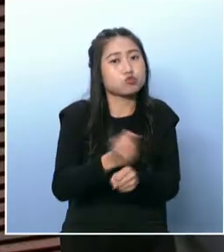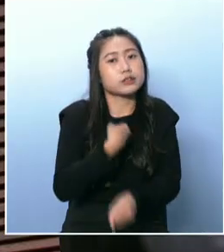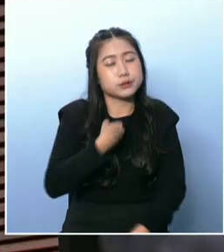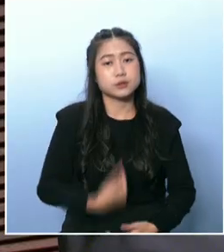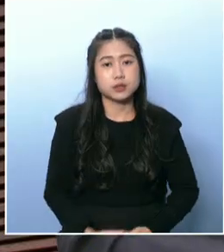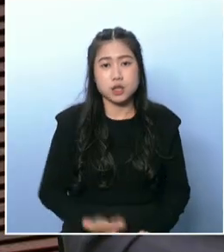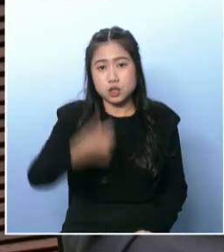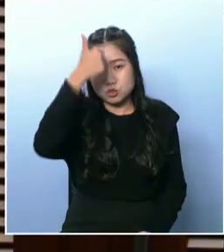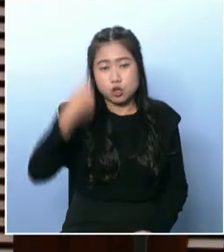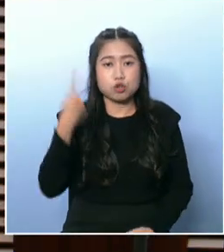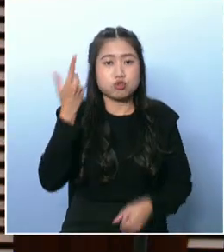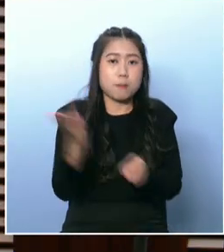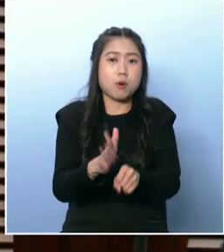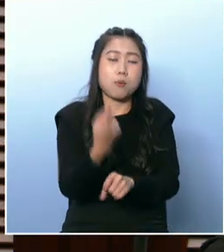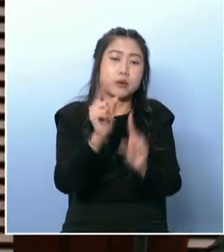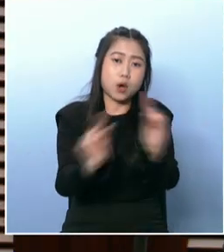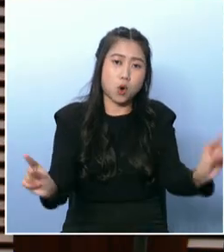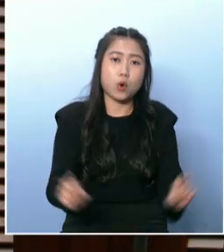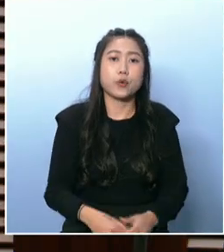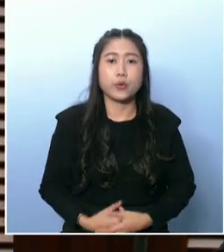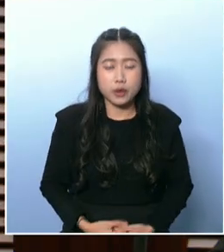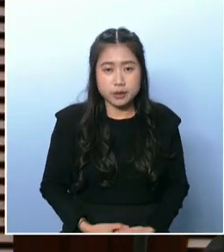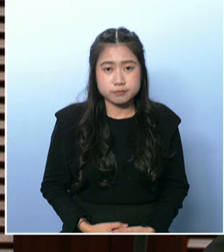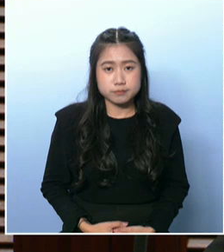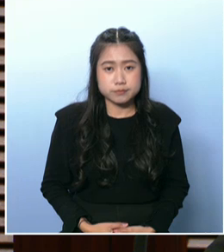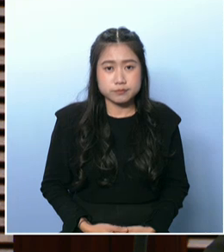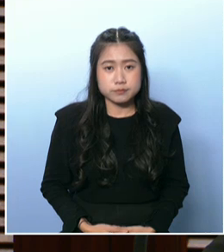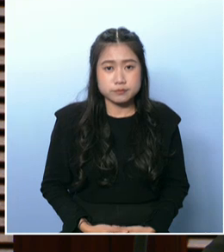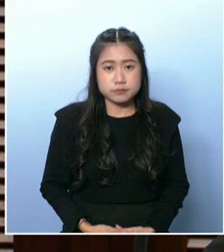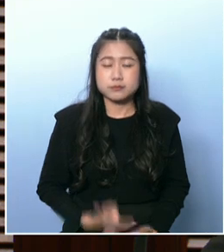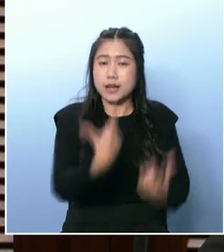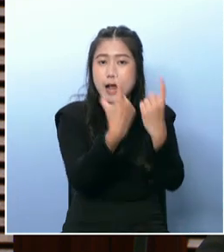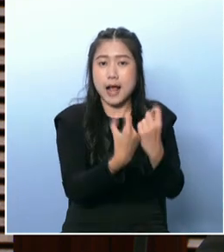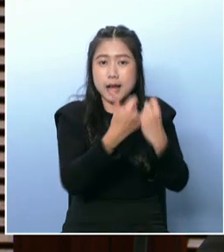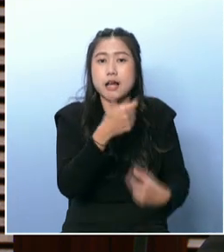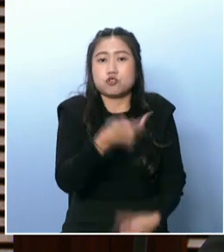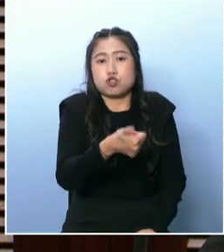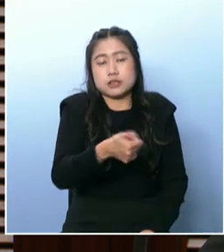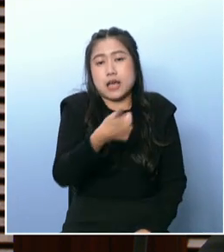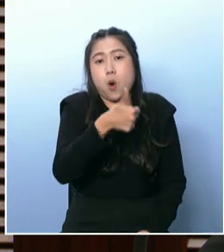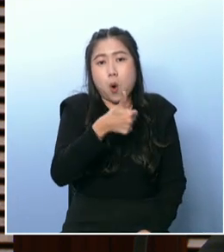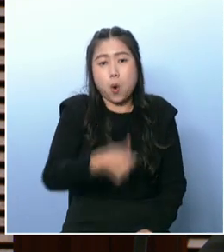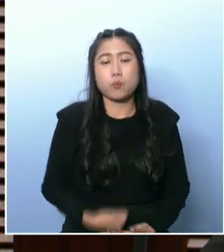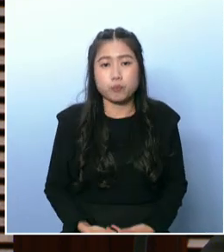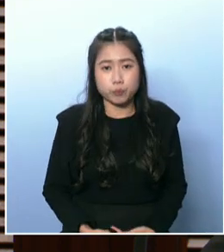and we want to focus more on that. Well, thank you for your